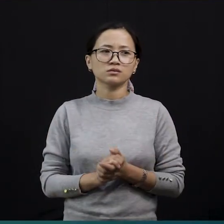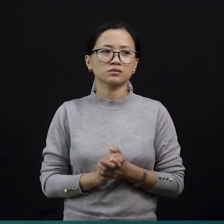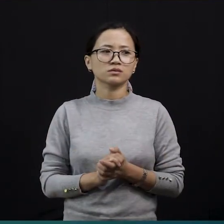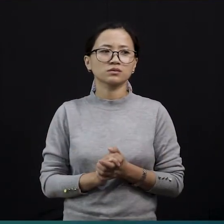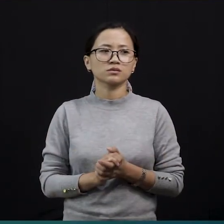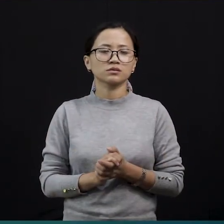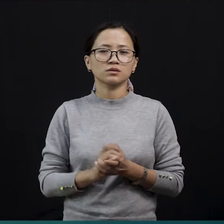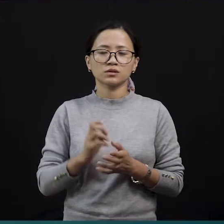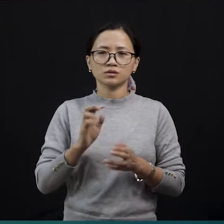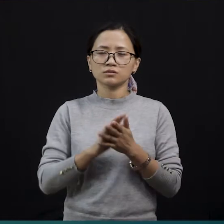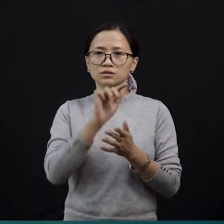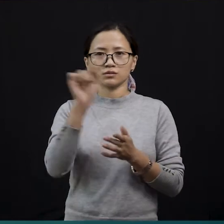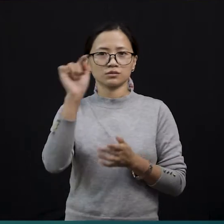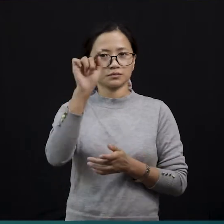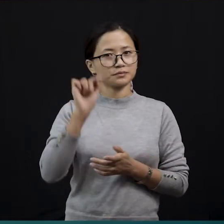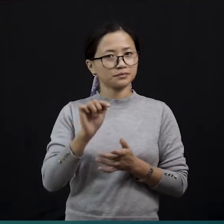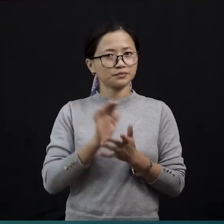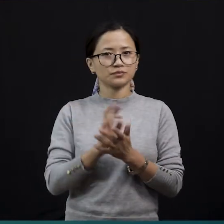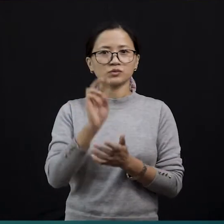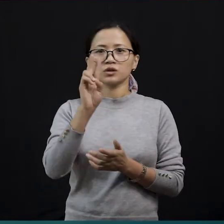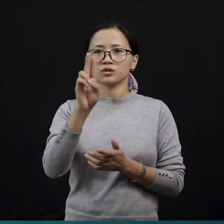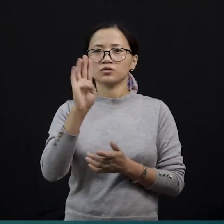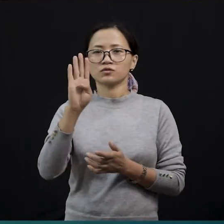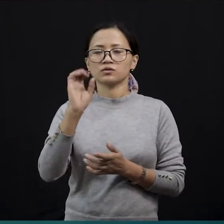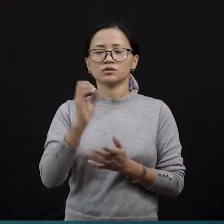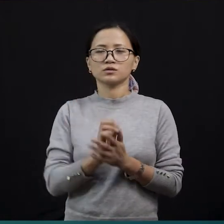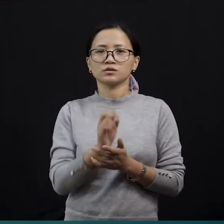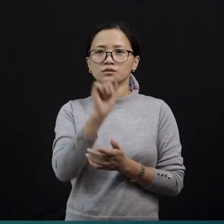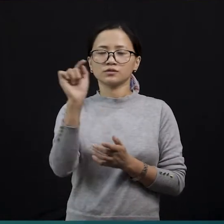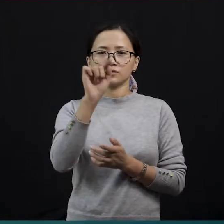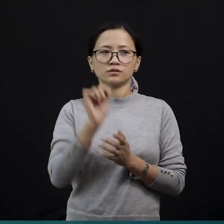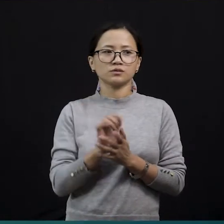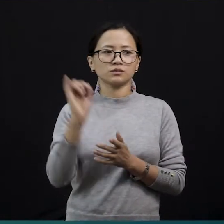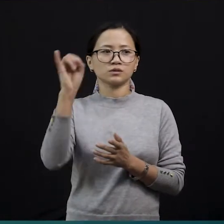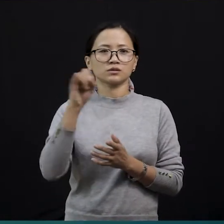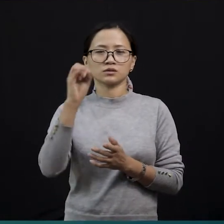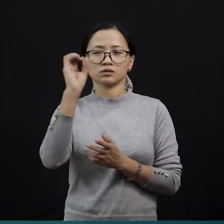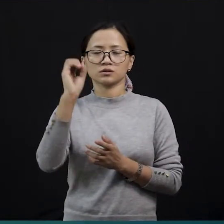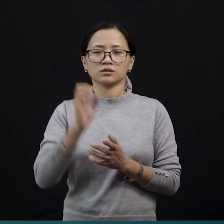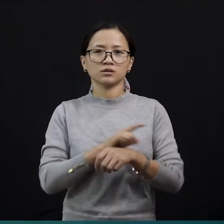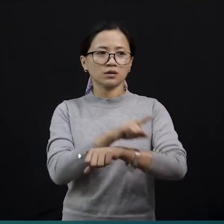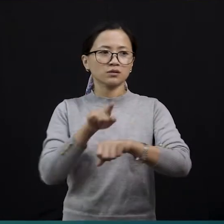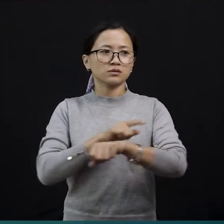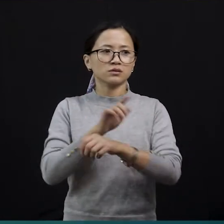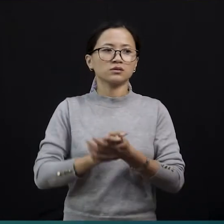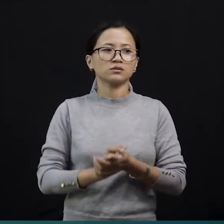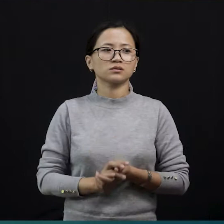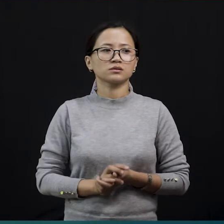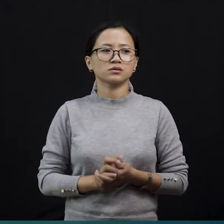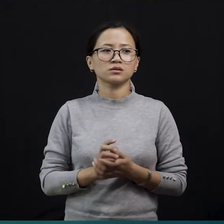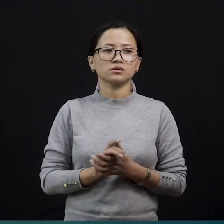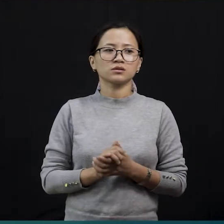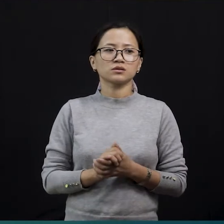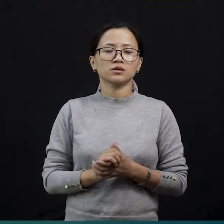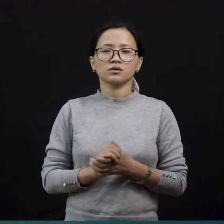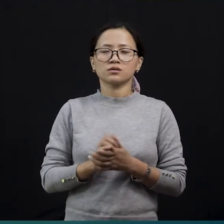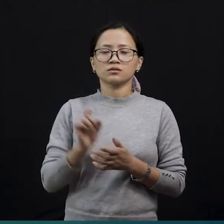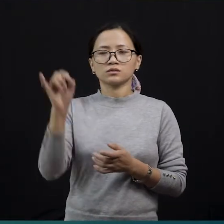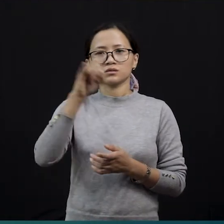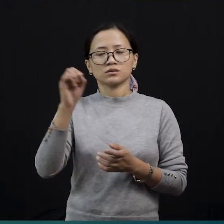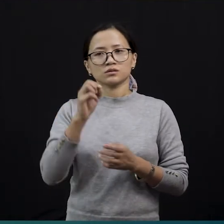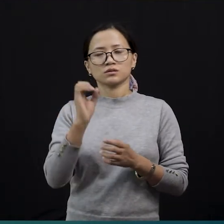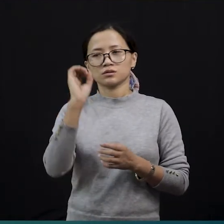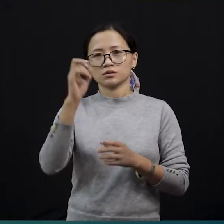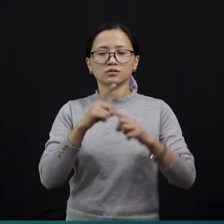You just need to divide it. 240 divided by 60, right? And then when you divide 60 into